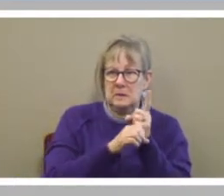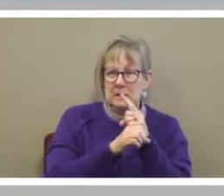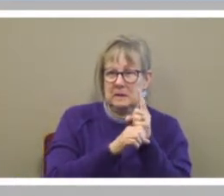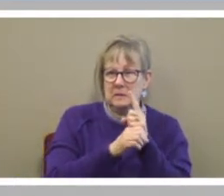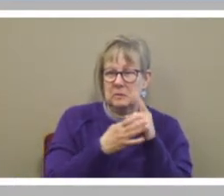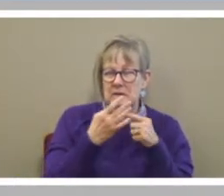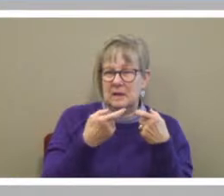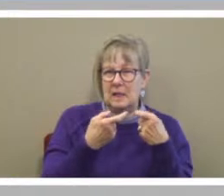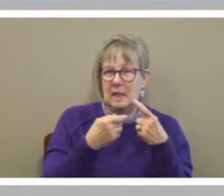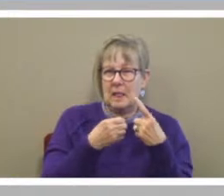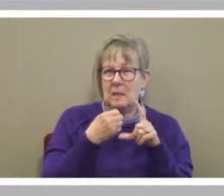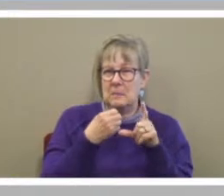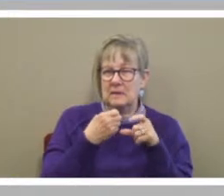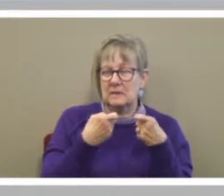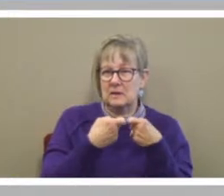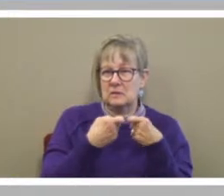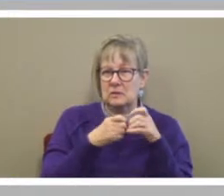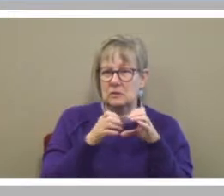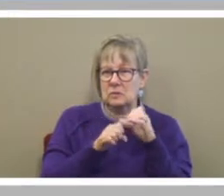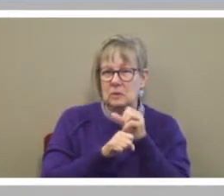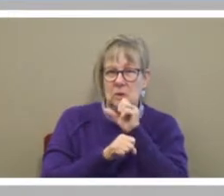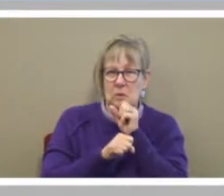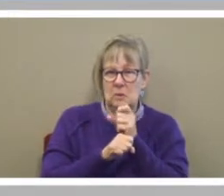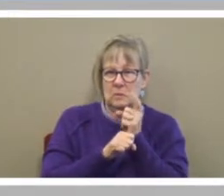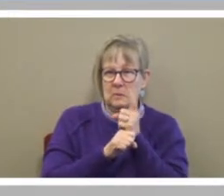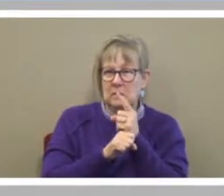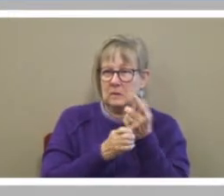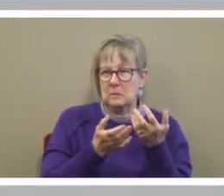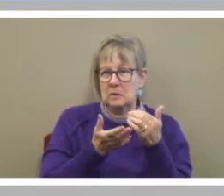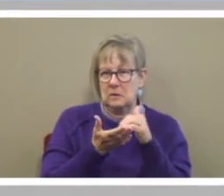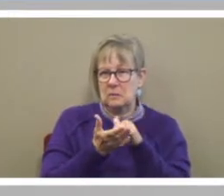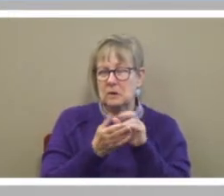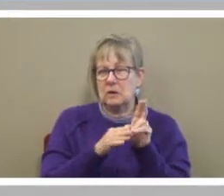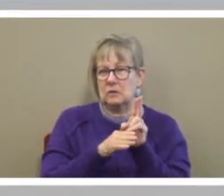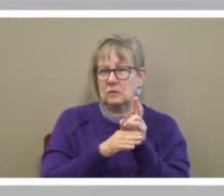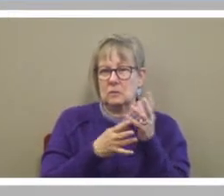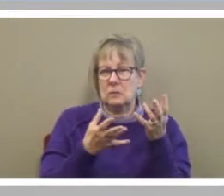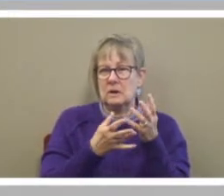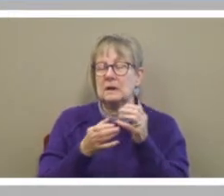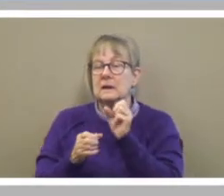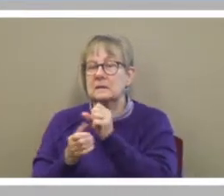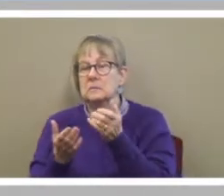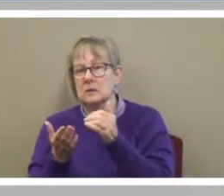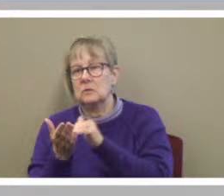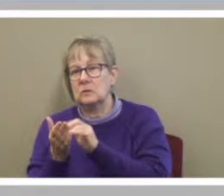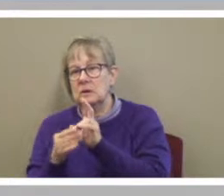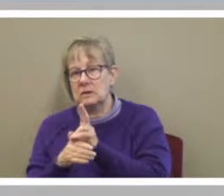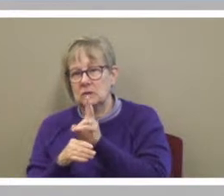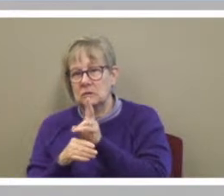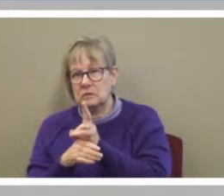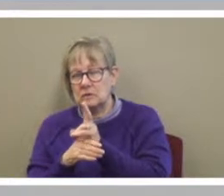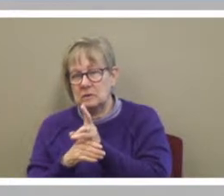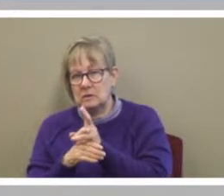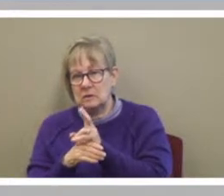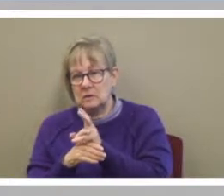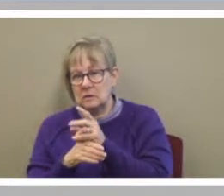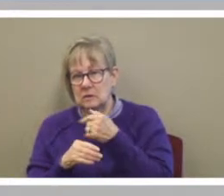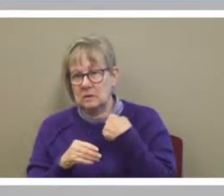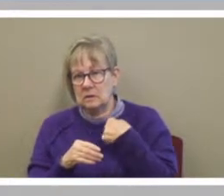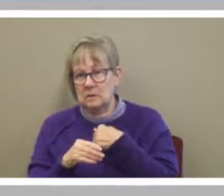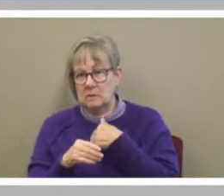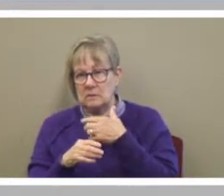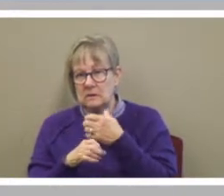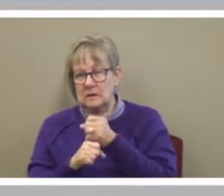Paso Electric doing with the old meters? They're being recycled or what? Yes, they're being recycled. And we get a